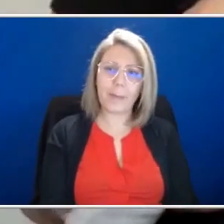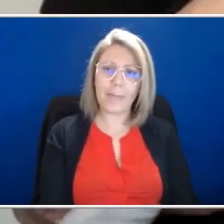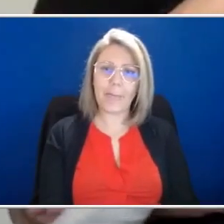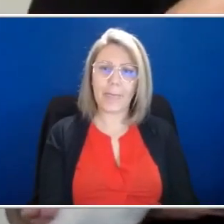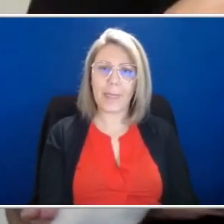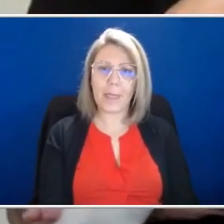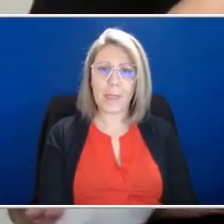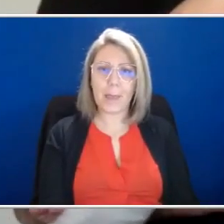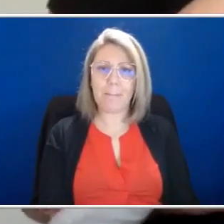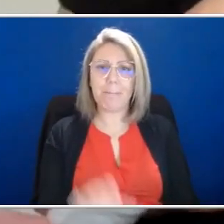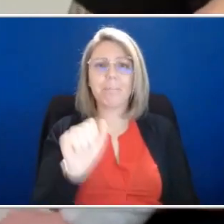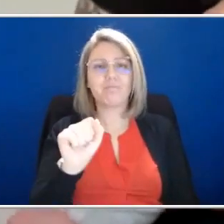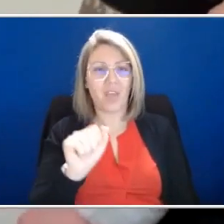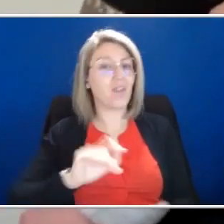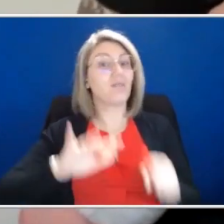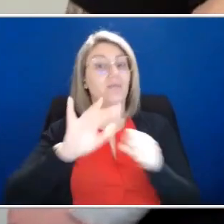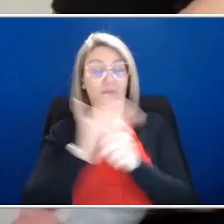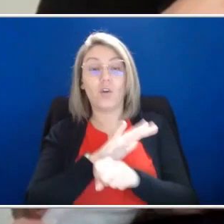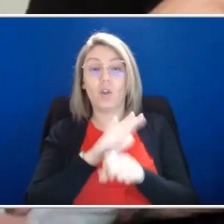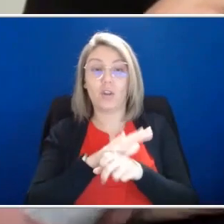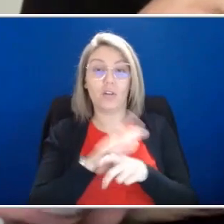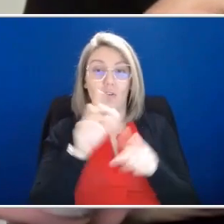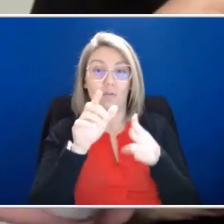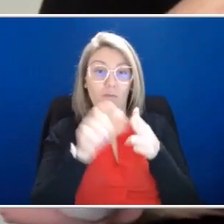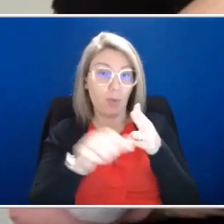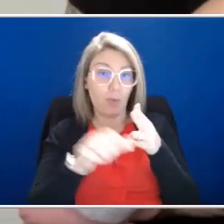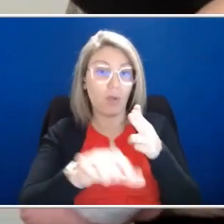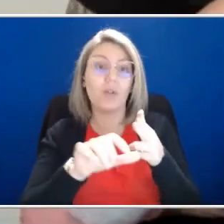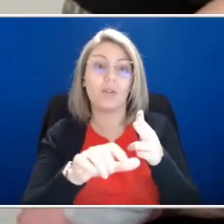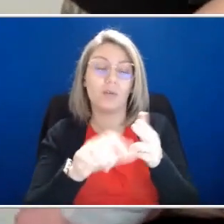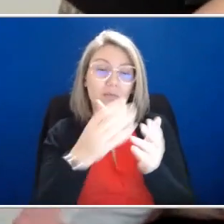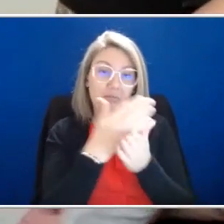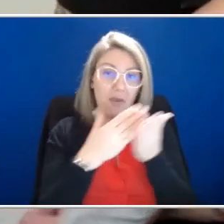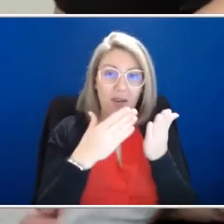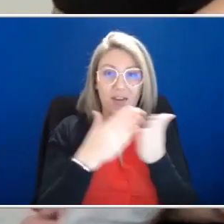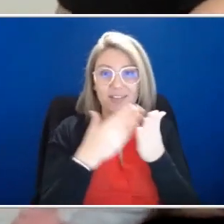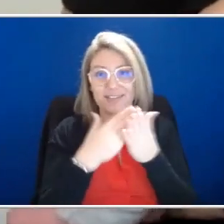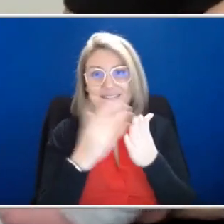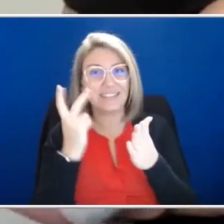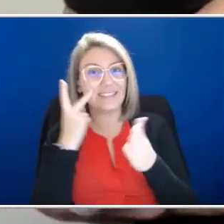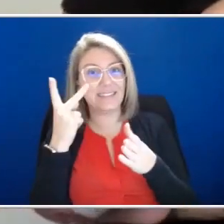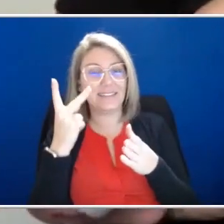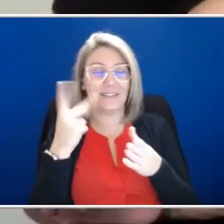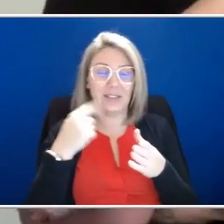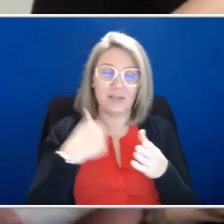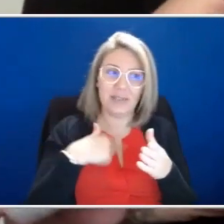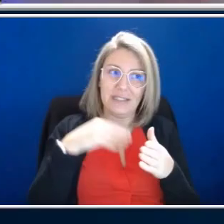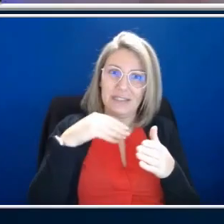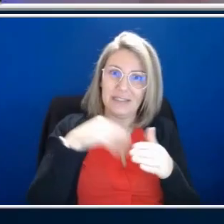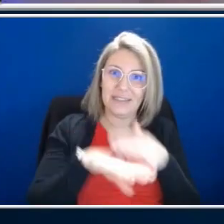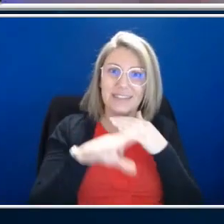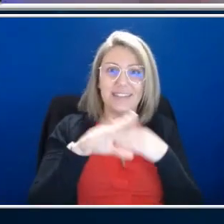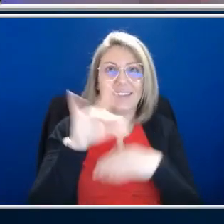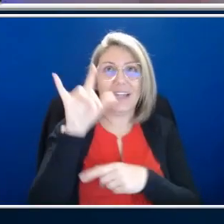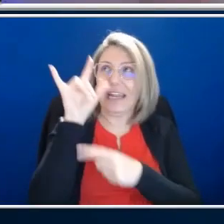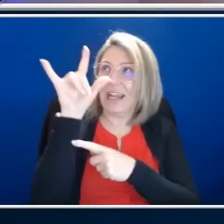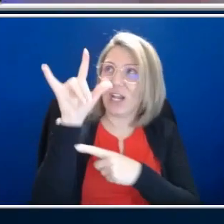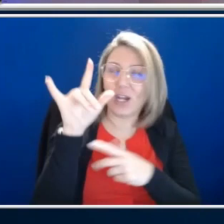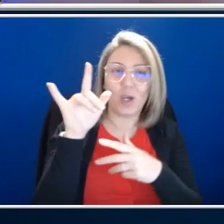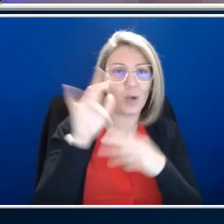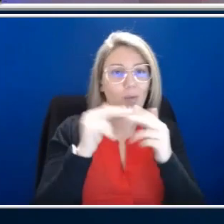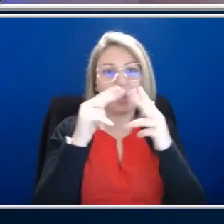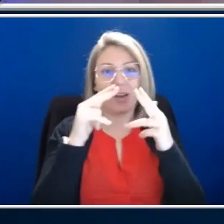Yeah, I'm full of bullet fragments. You should see me going through the airport trying to get onto an airplane.